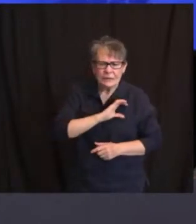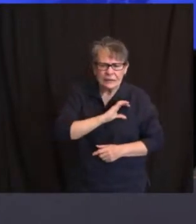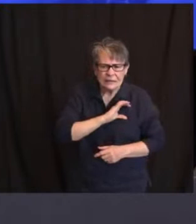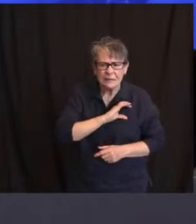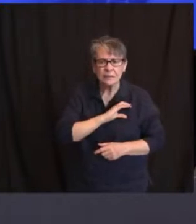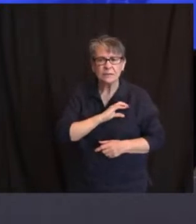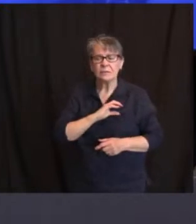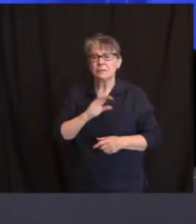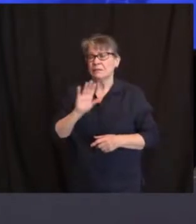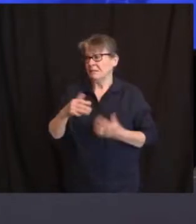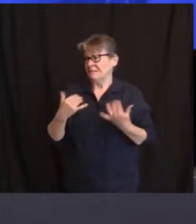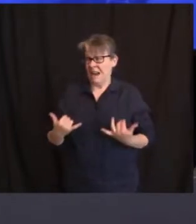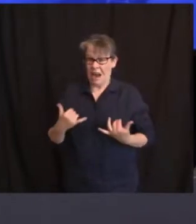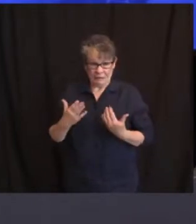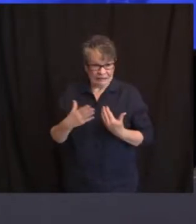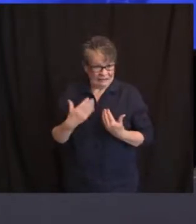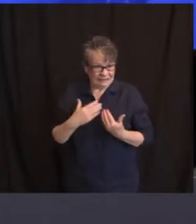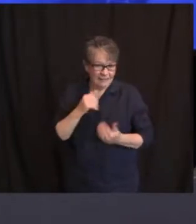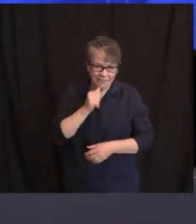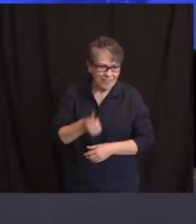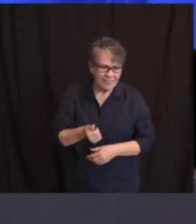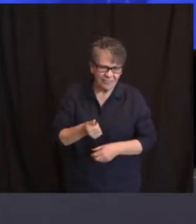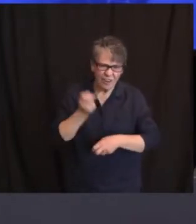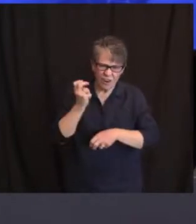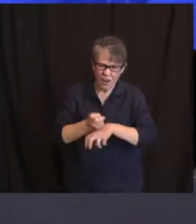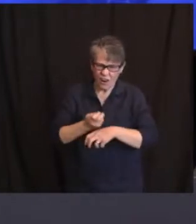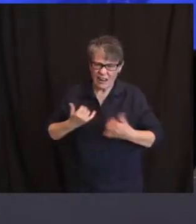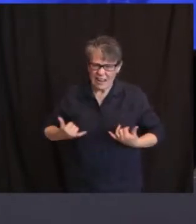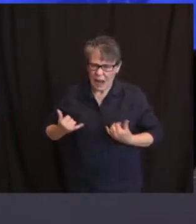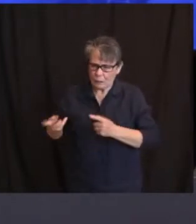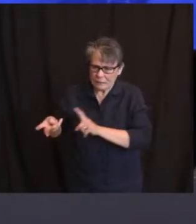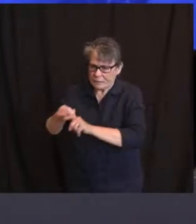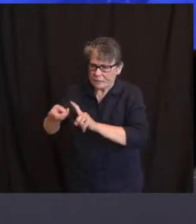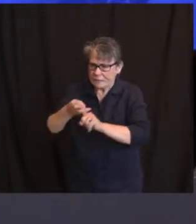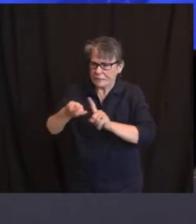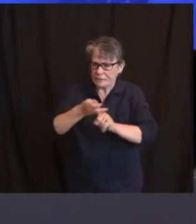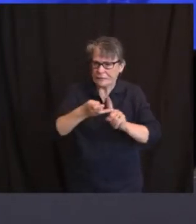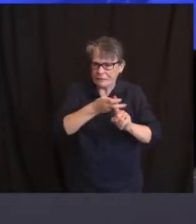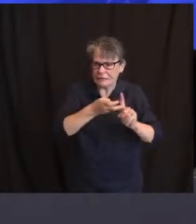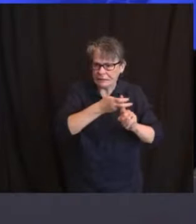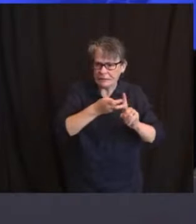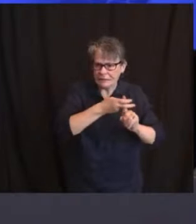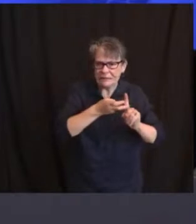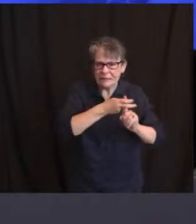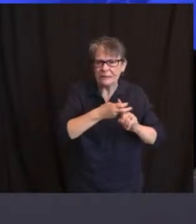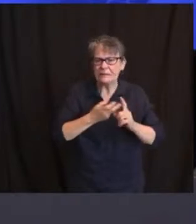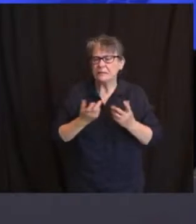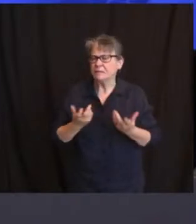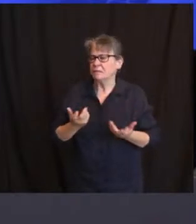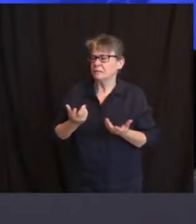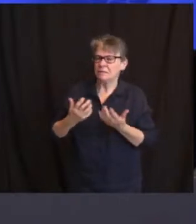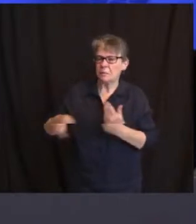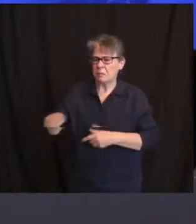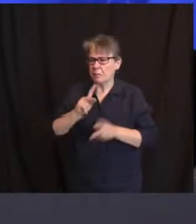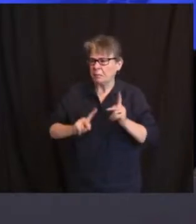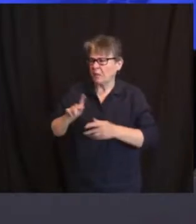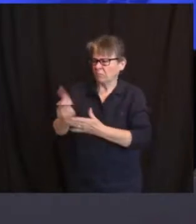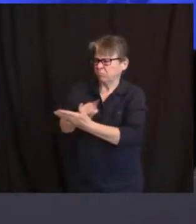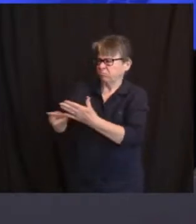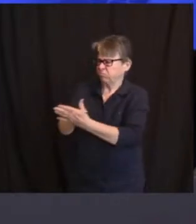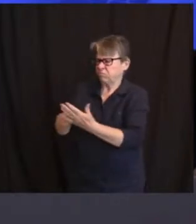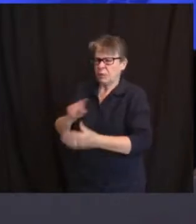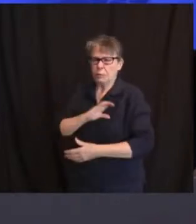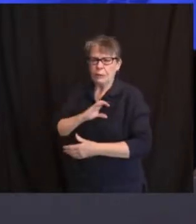and age, whether that's a combination of the scrutiny that we're under, which I think is a factor. I know of no